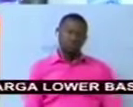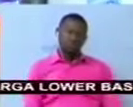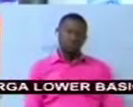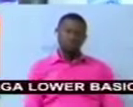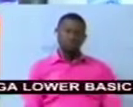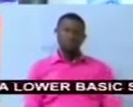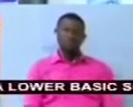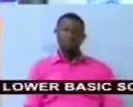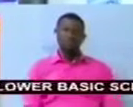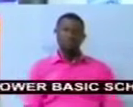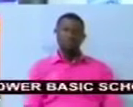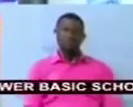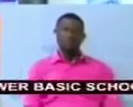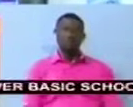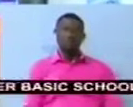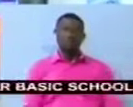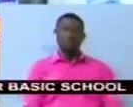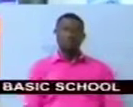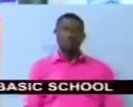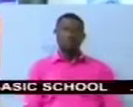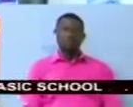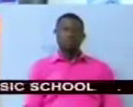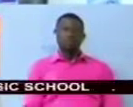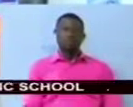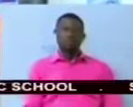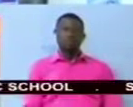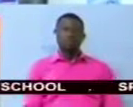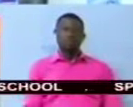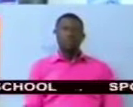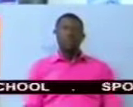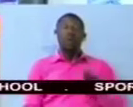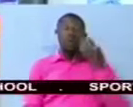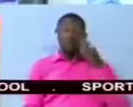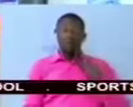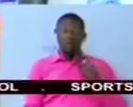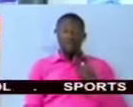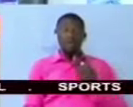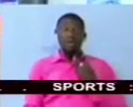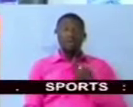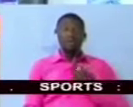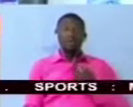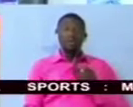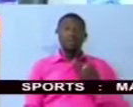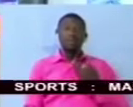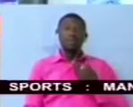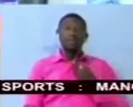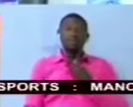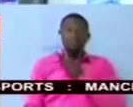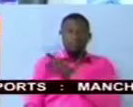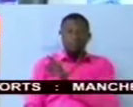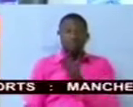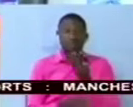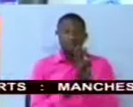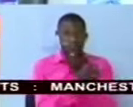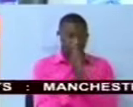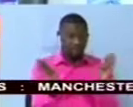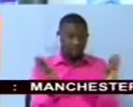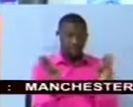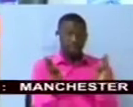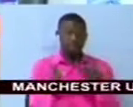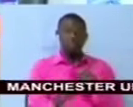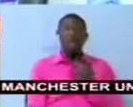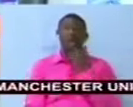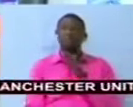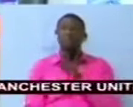bé laacc dé suma njabot, after bi ñamé bil. When I was guaranteed bail and I asked my family. Ñom biñ ko yobbu yeguñ